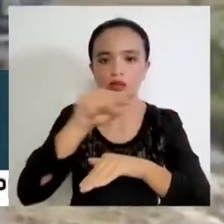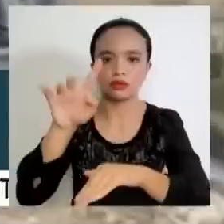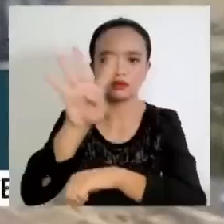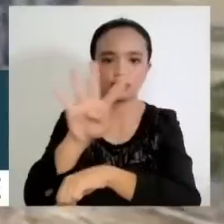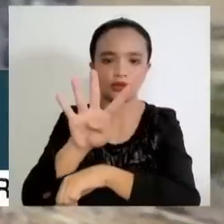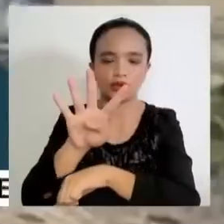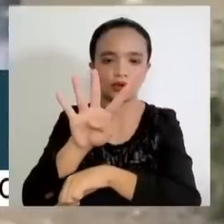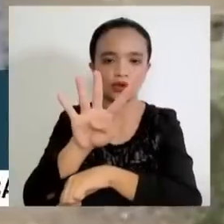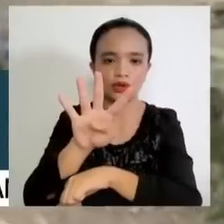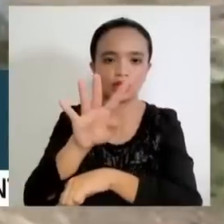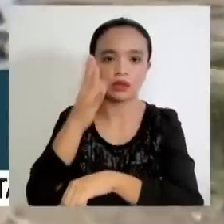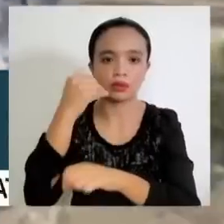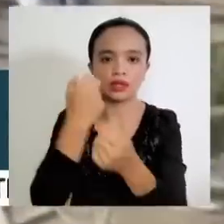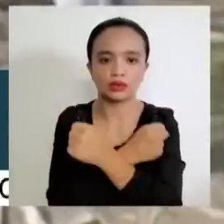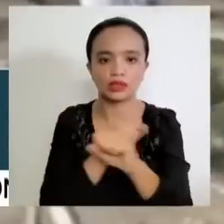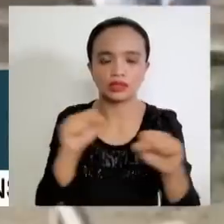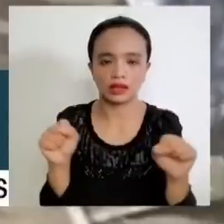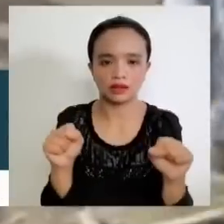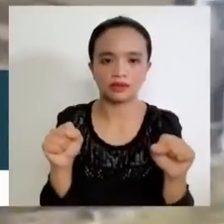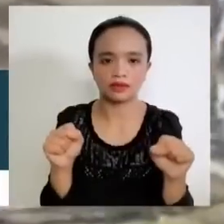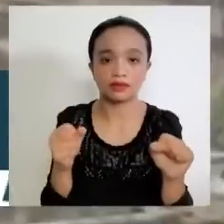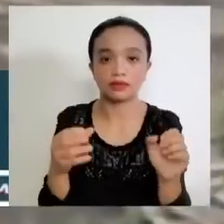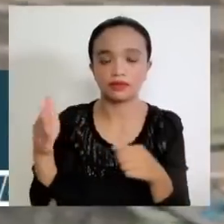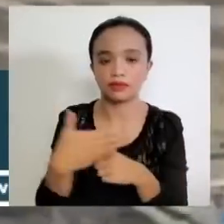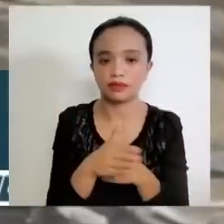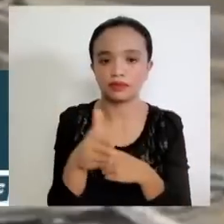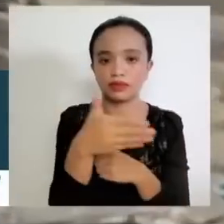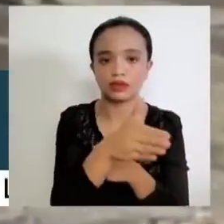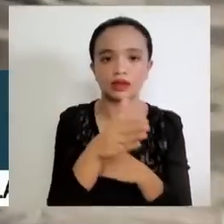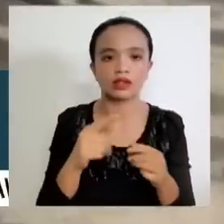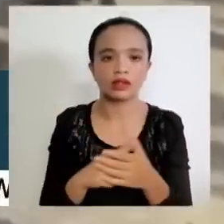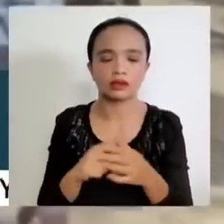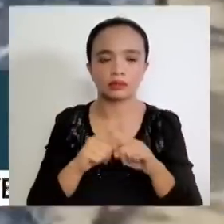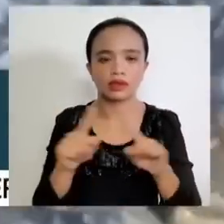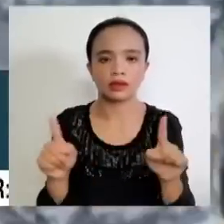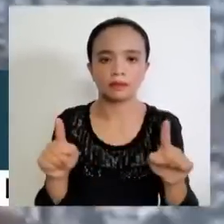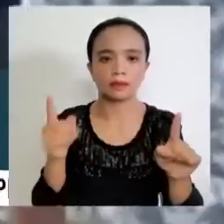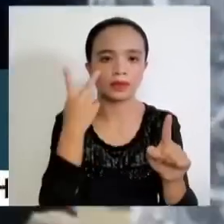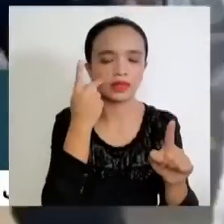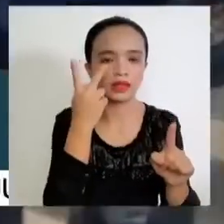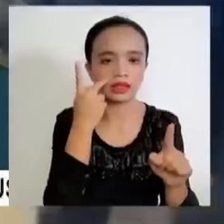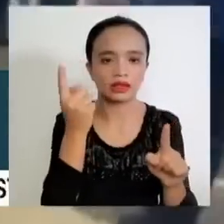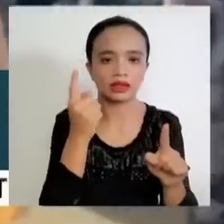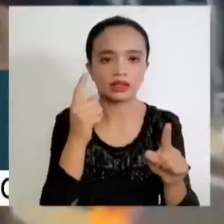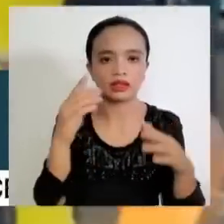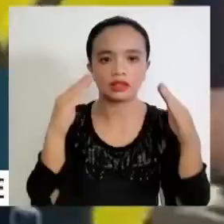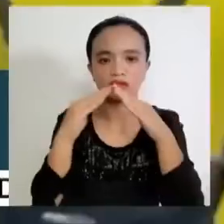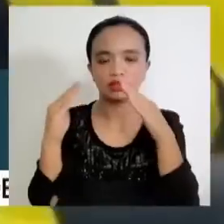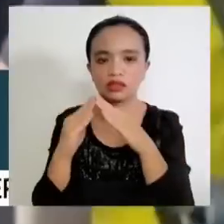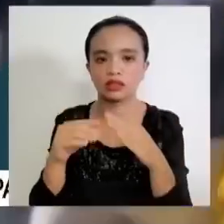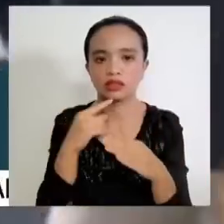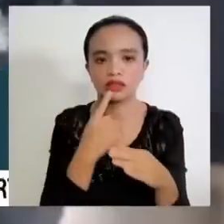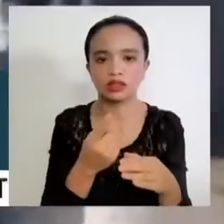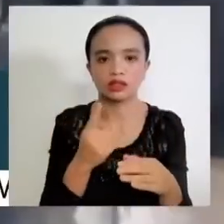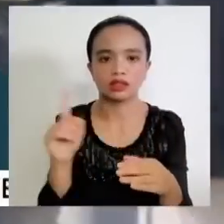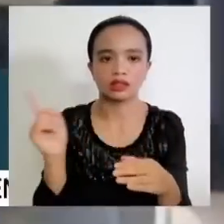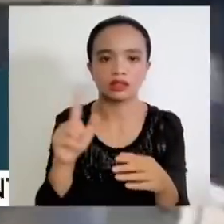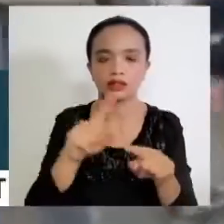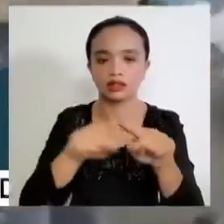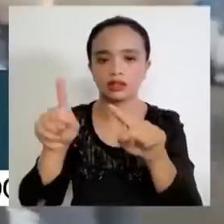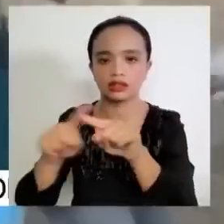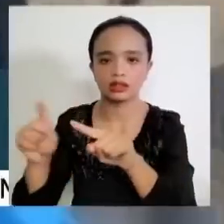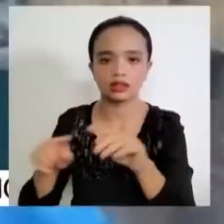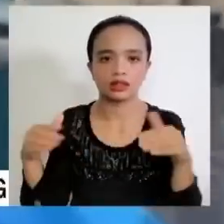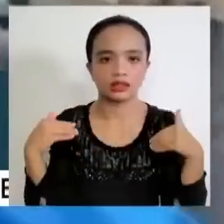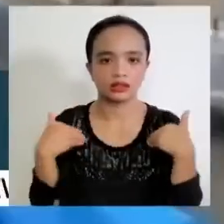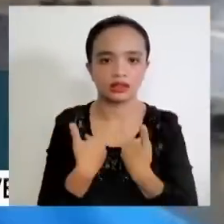feed their fish. However, authorities are doubtful because they saw many clothes in the houses, a vehicle machine, and various other animals.